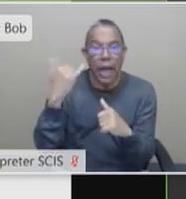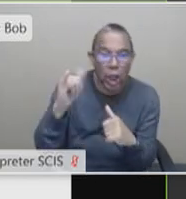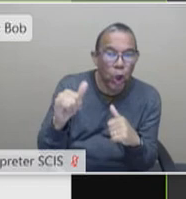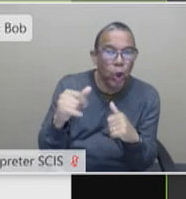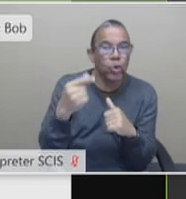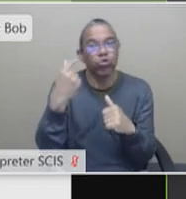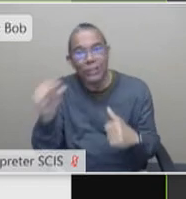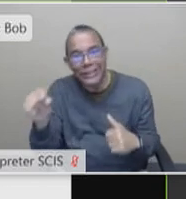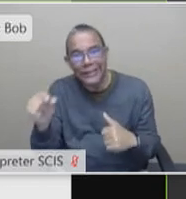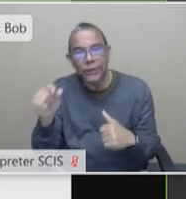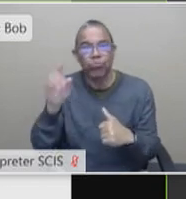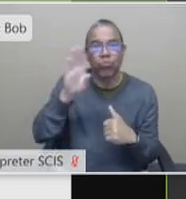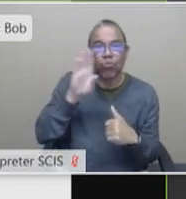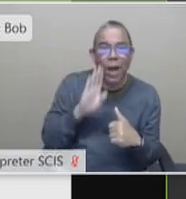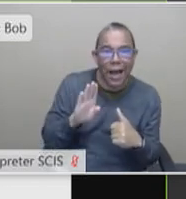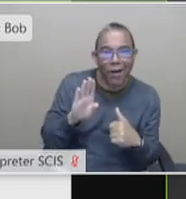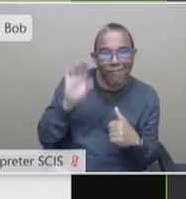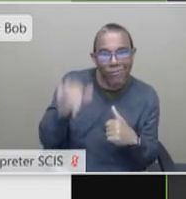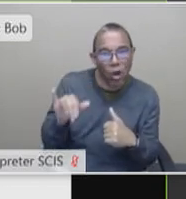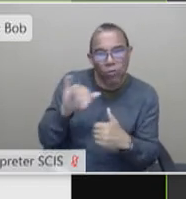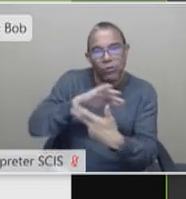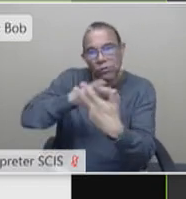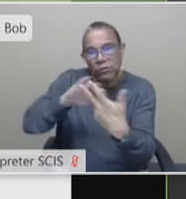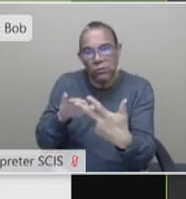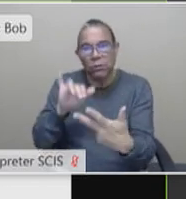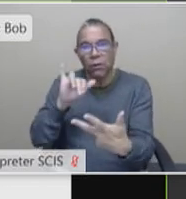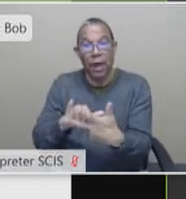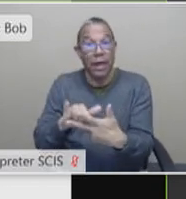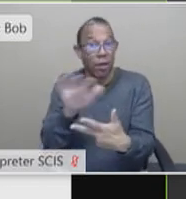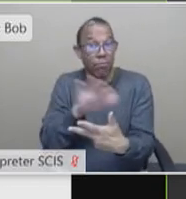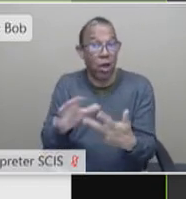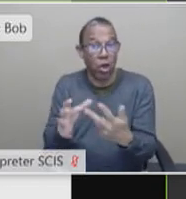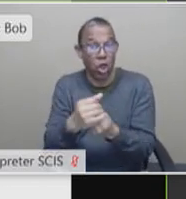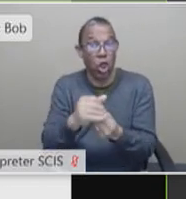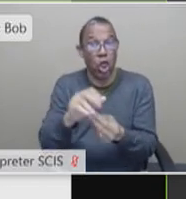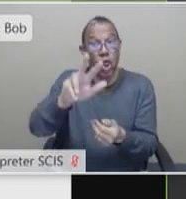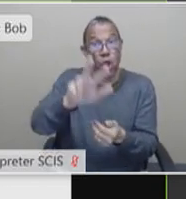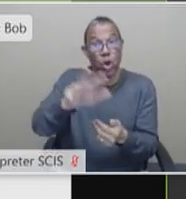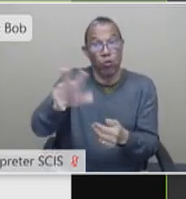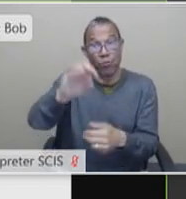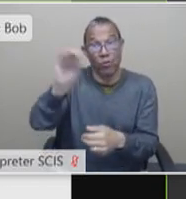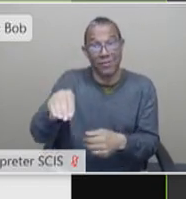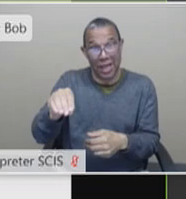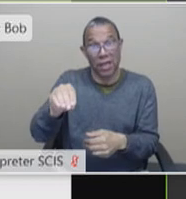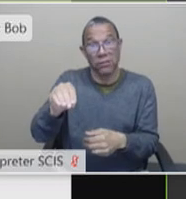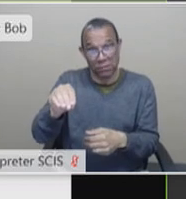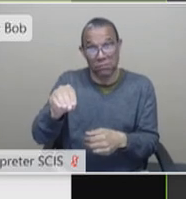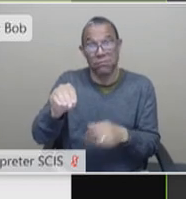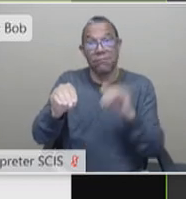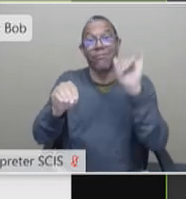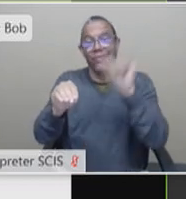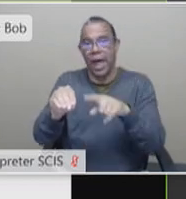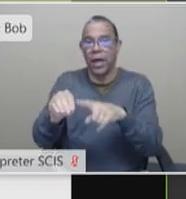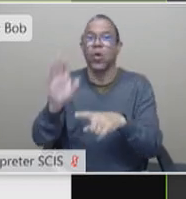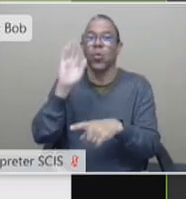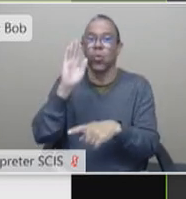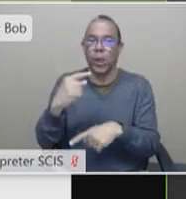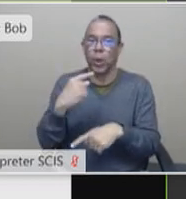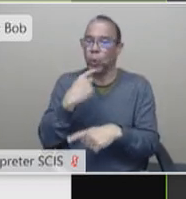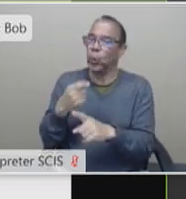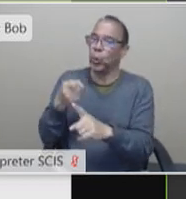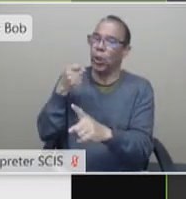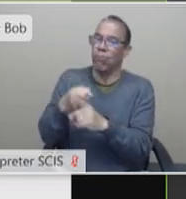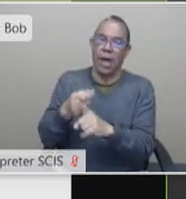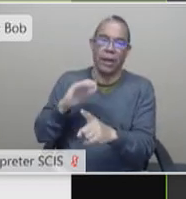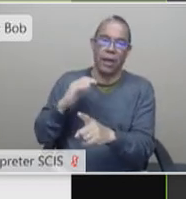brown, which makes up nearly 33%, about a third of the city's revenue sources, we think will be severely impacted in